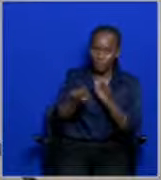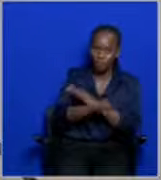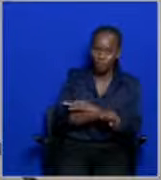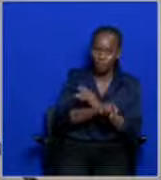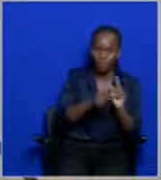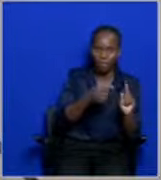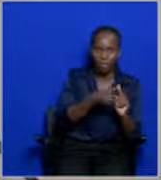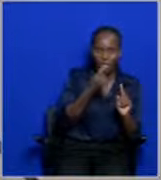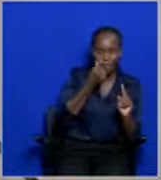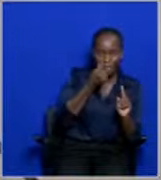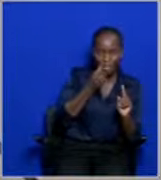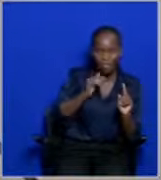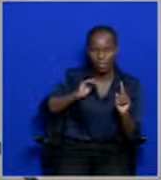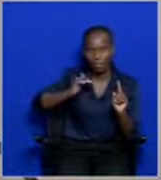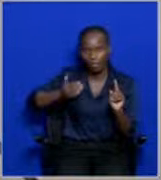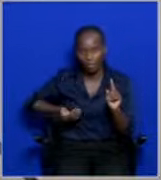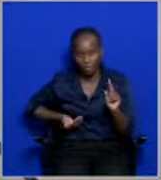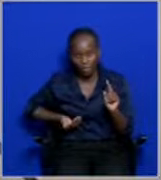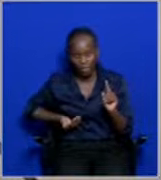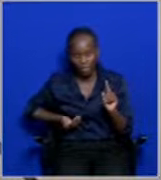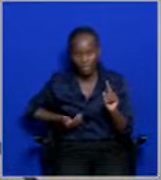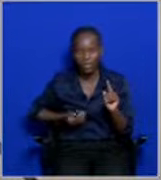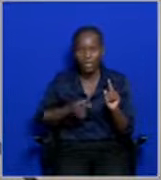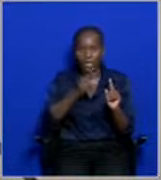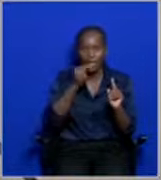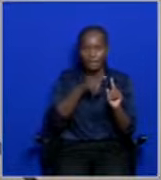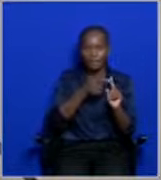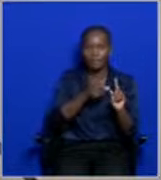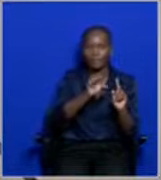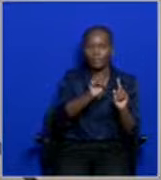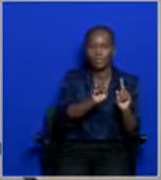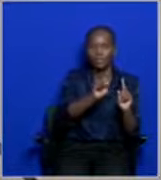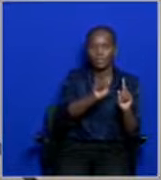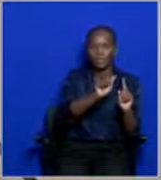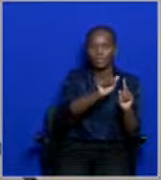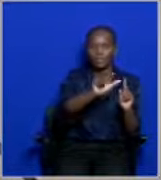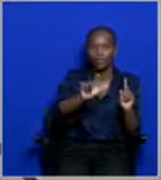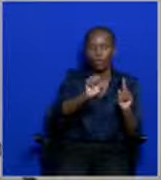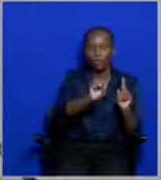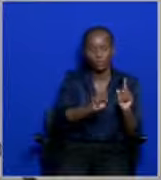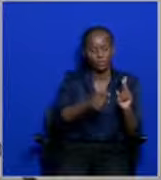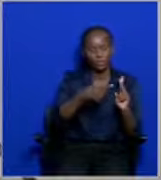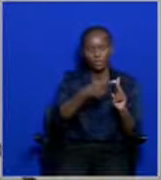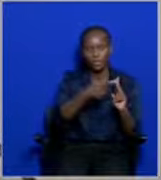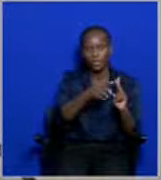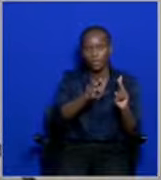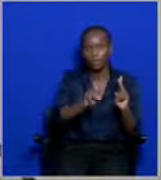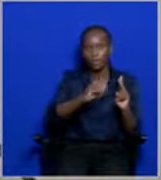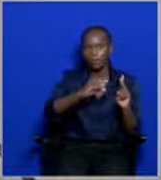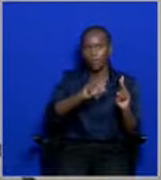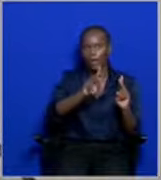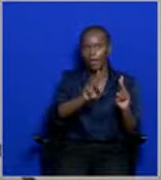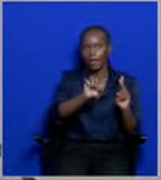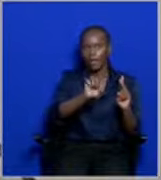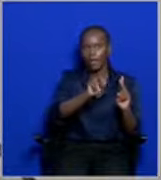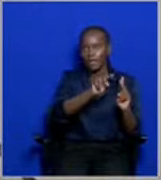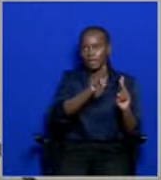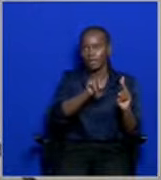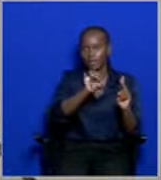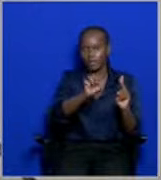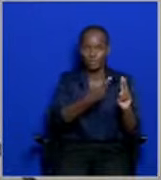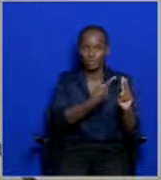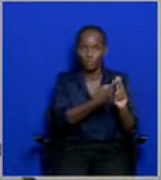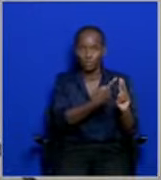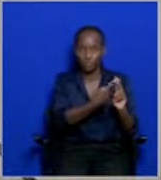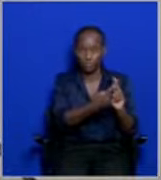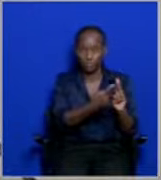are Constables Stolz and Constable Mackenzie. Then he indicates who they spoke